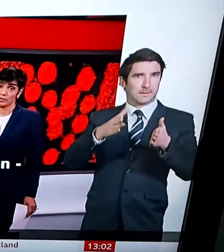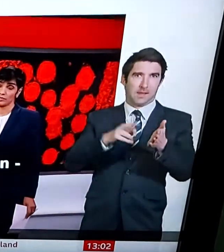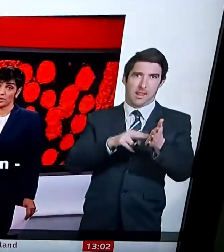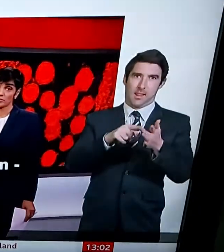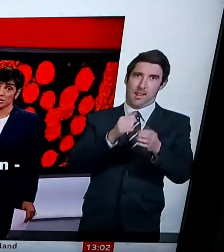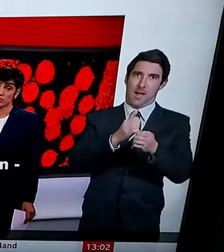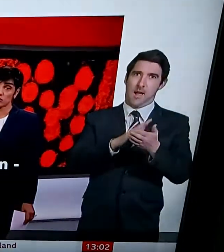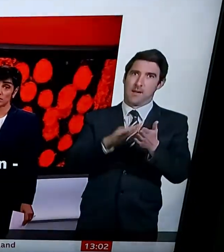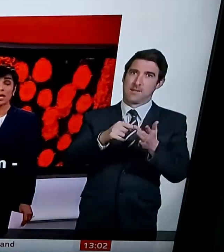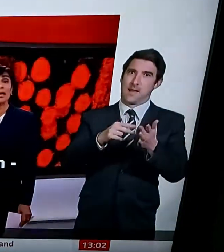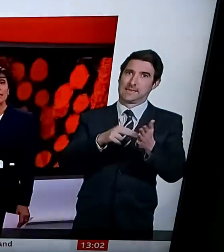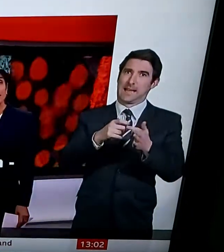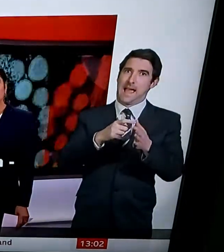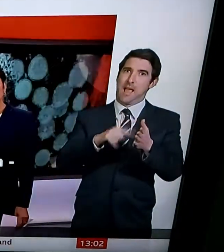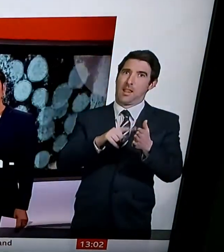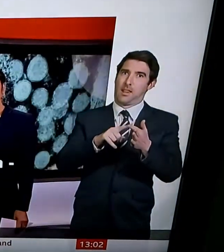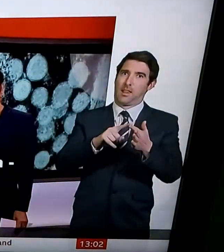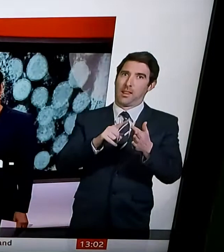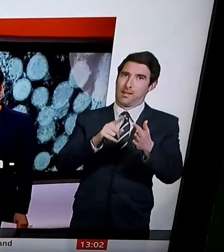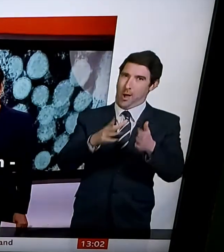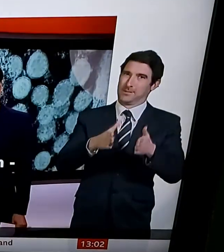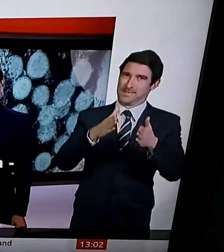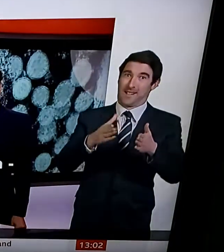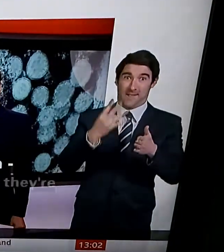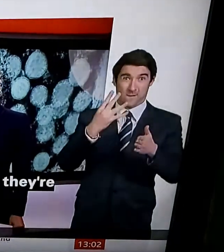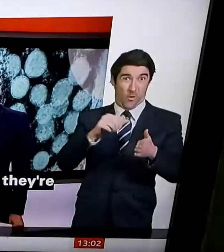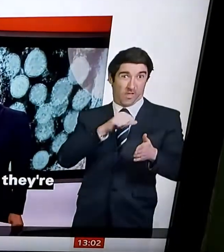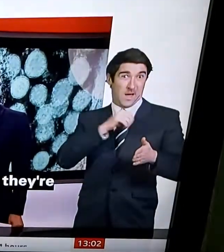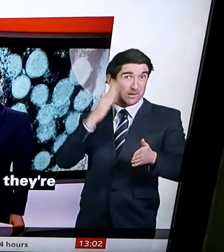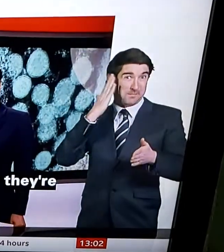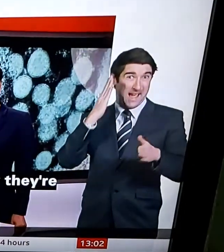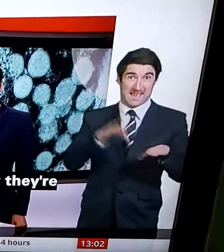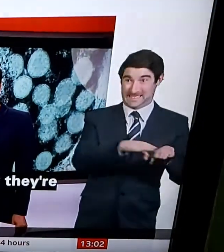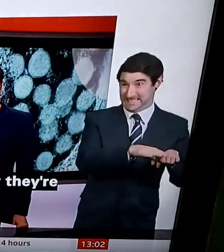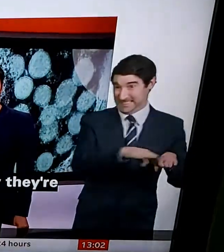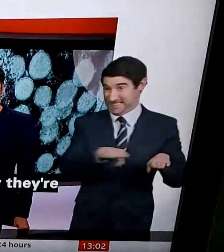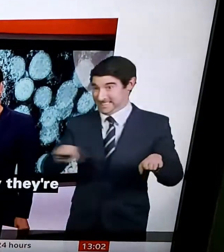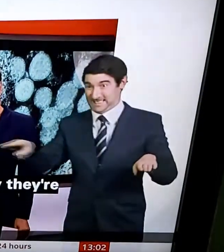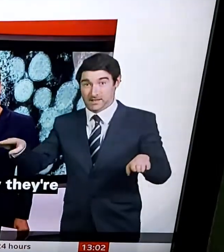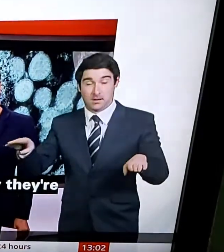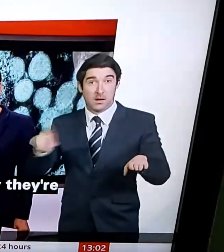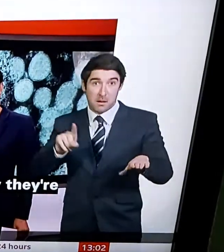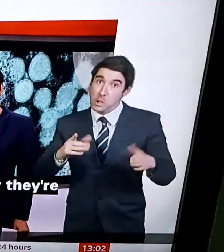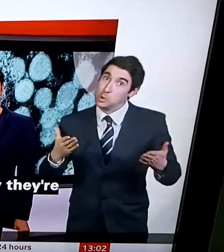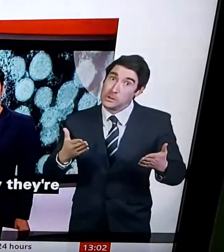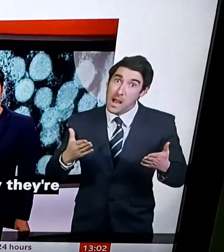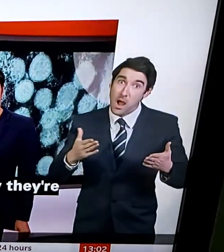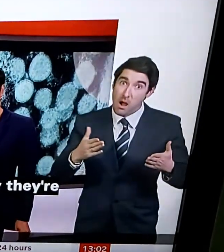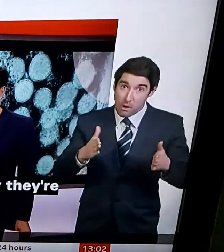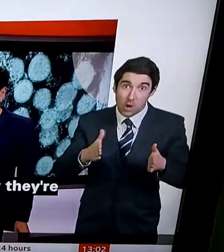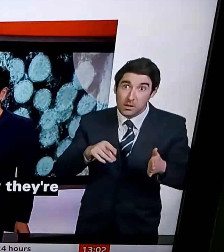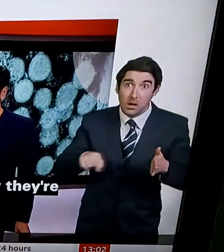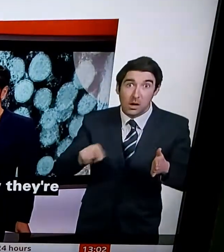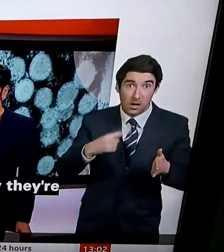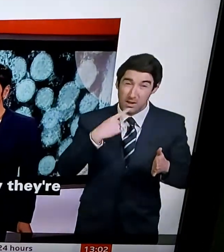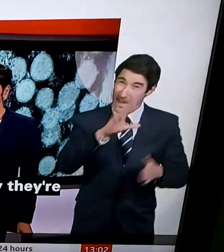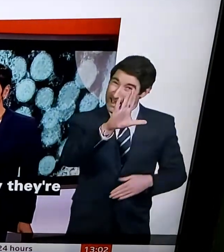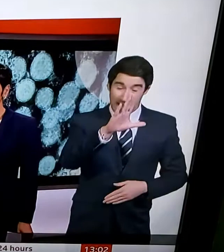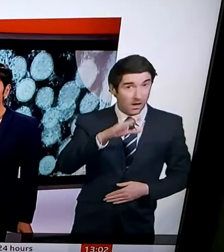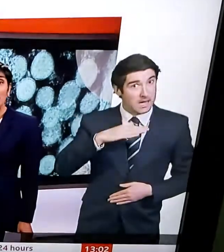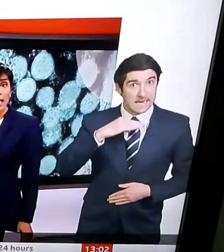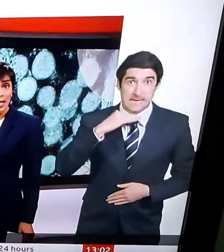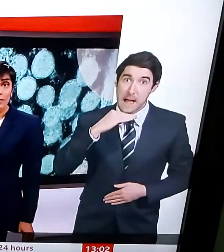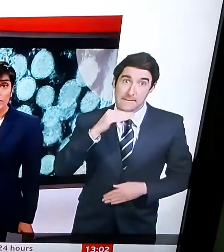4,000 coronavirus patients, medics are continuing to say that they're not being given adequate masks, gowns or gloves for personal